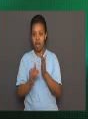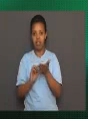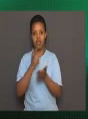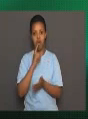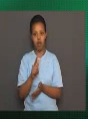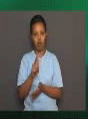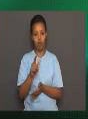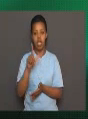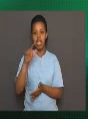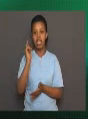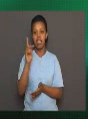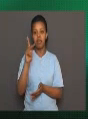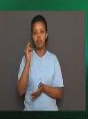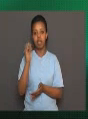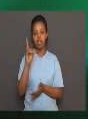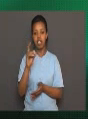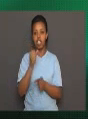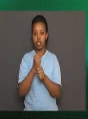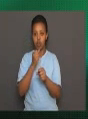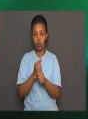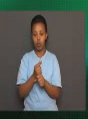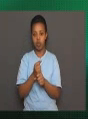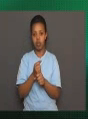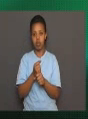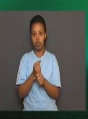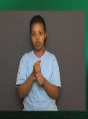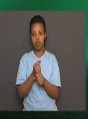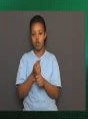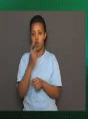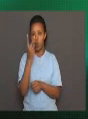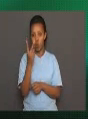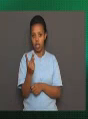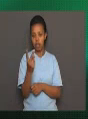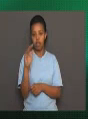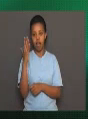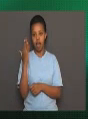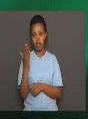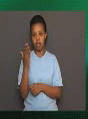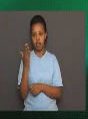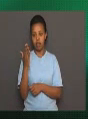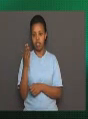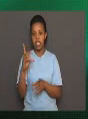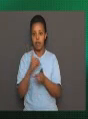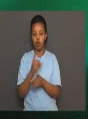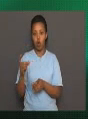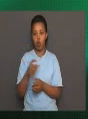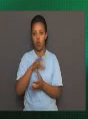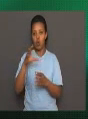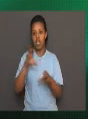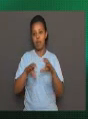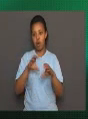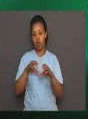Lipids are made up of a combination of two types of organic